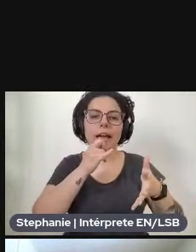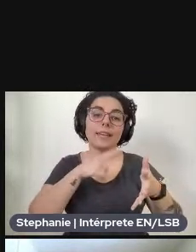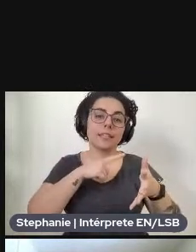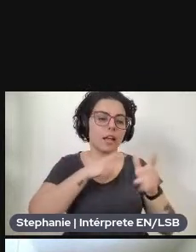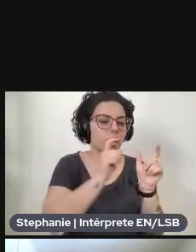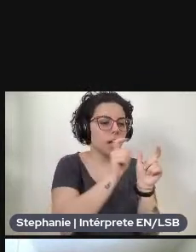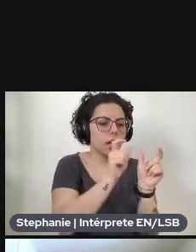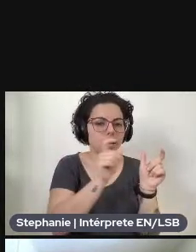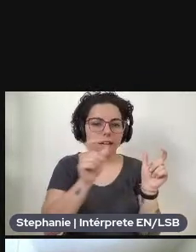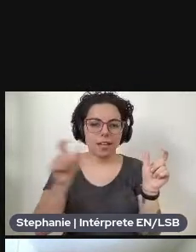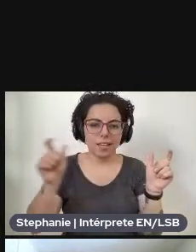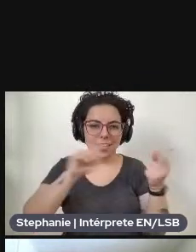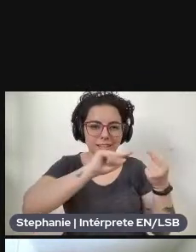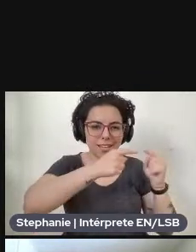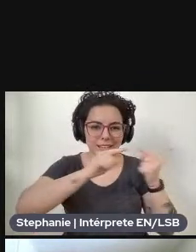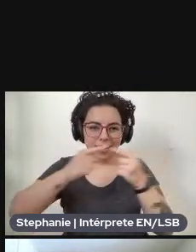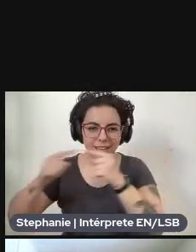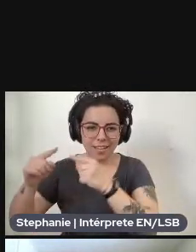encoding